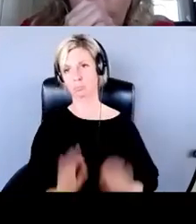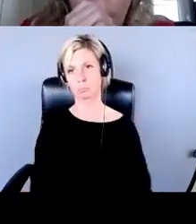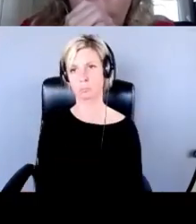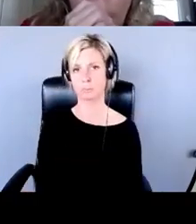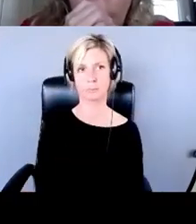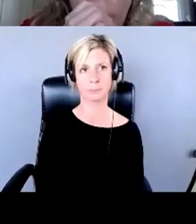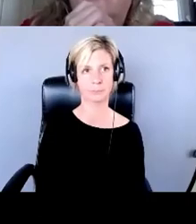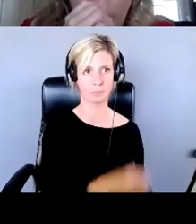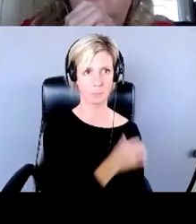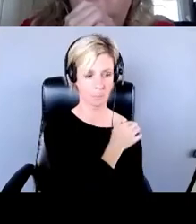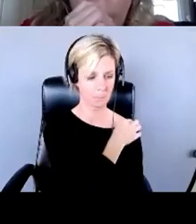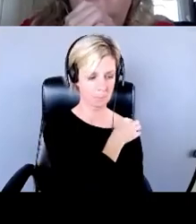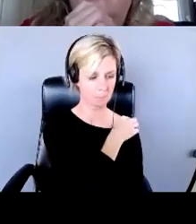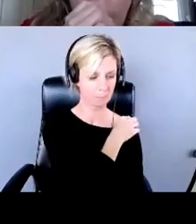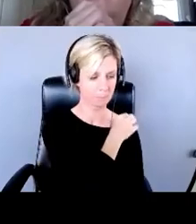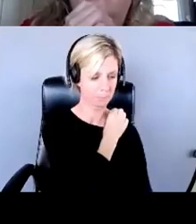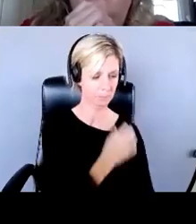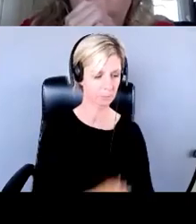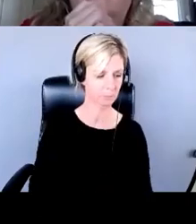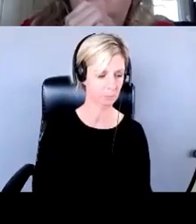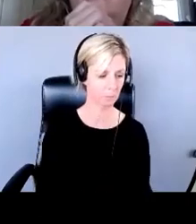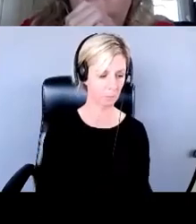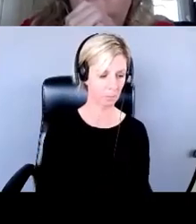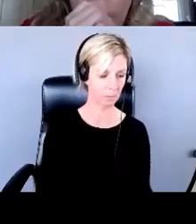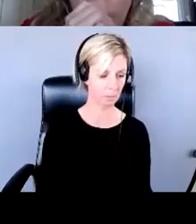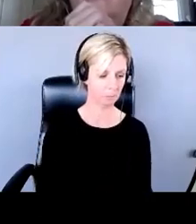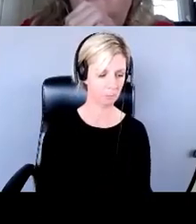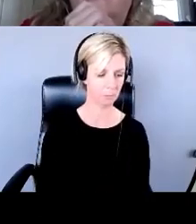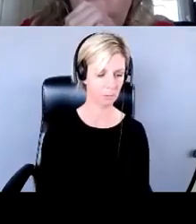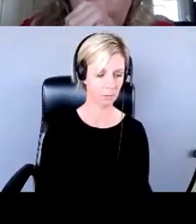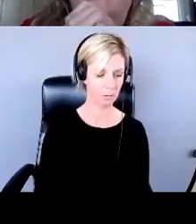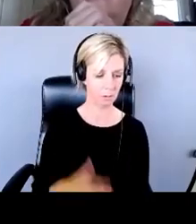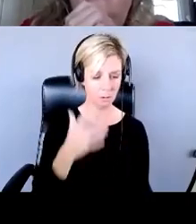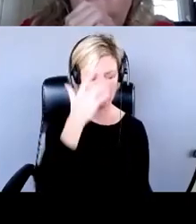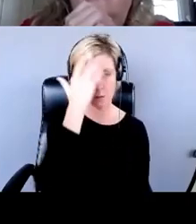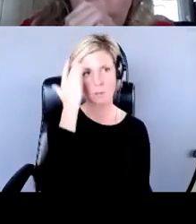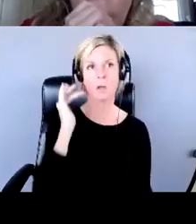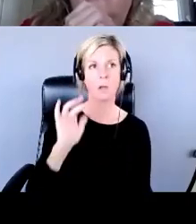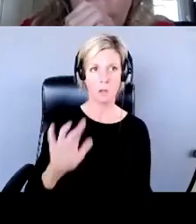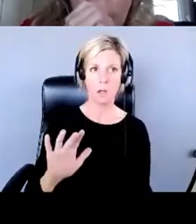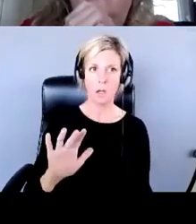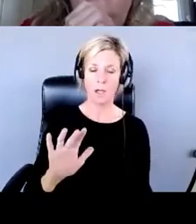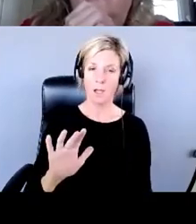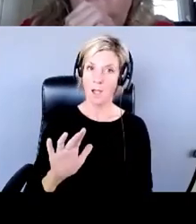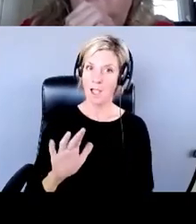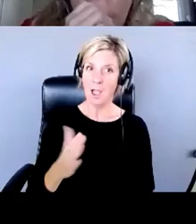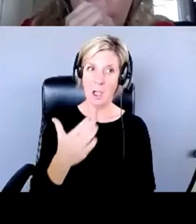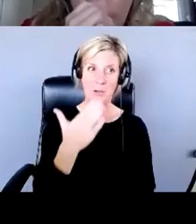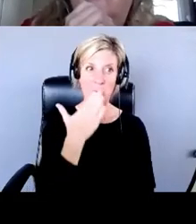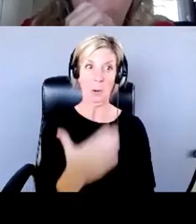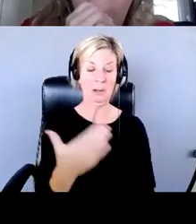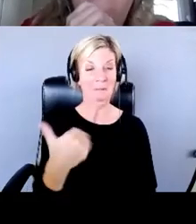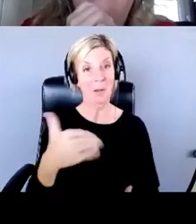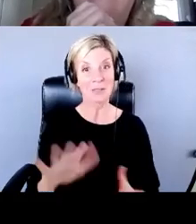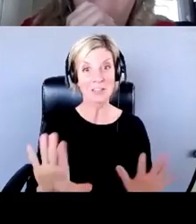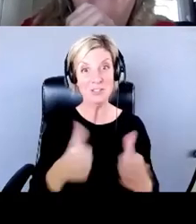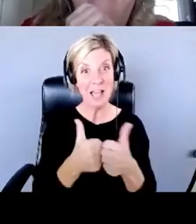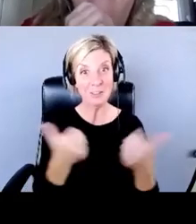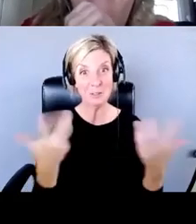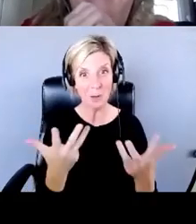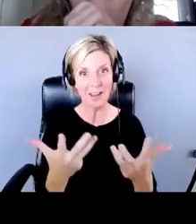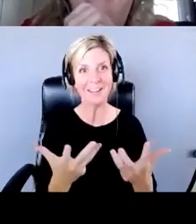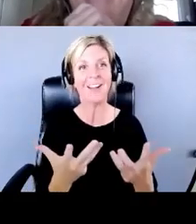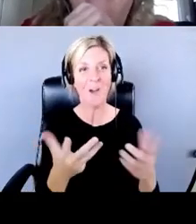Which sounds like it would be challenging, particularly if you also have to do an IT support on the in the back